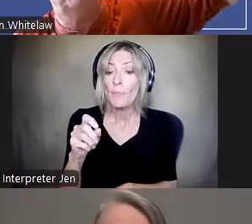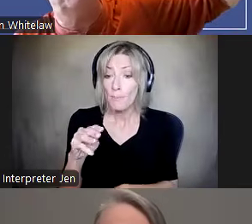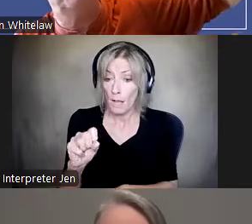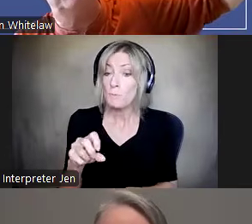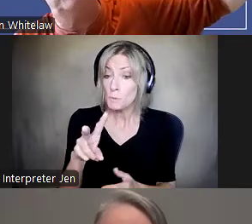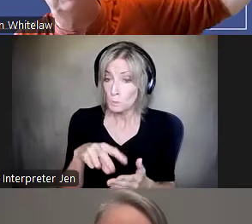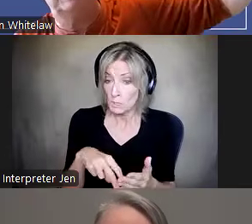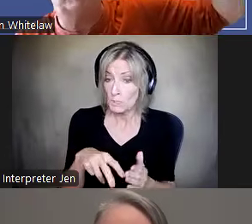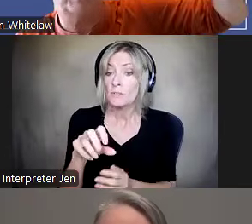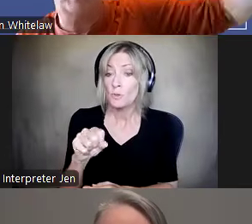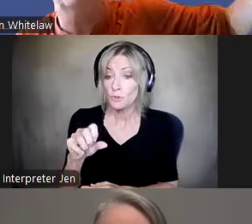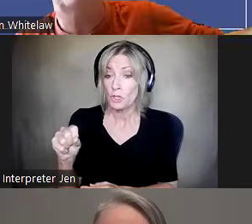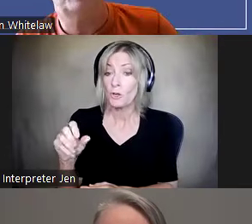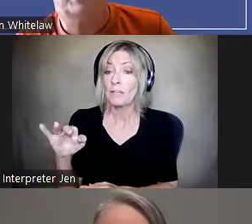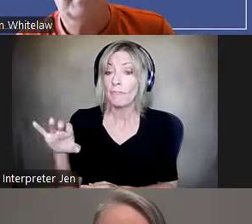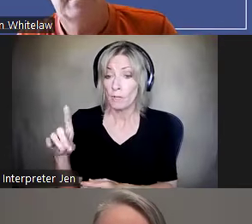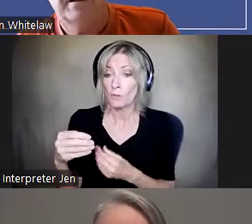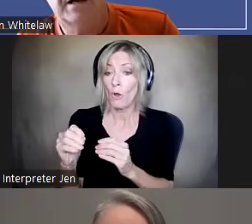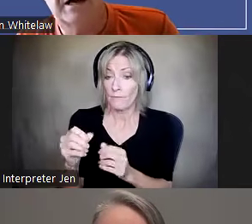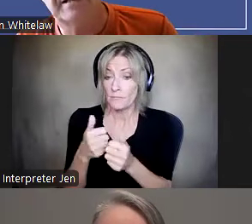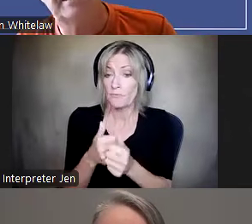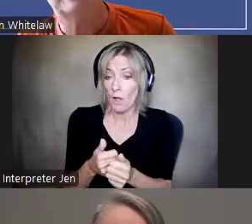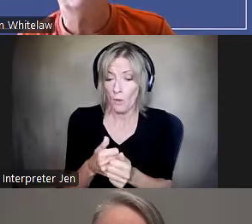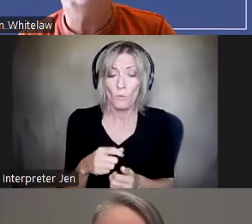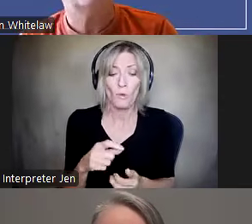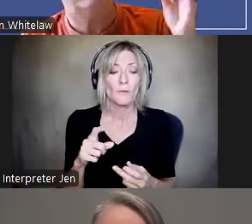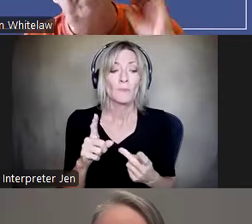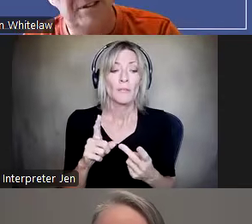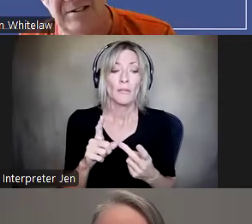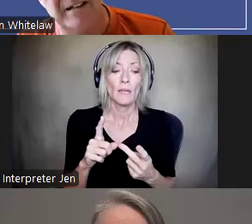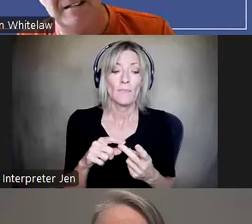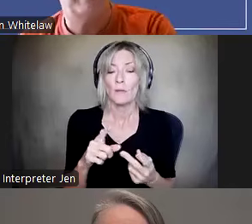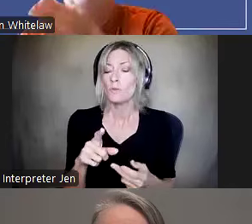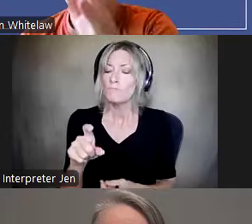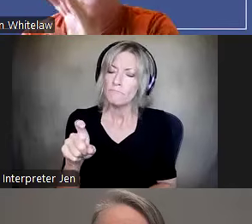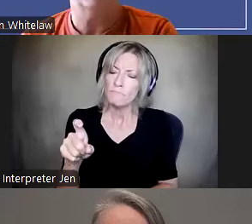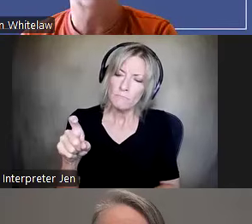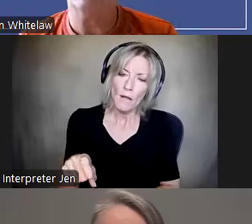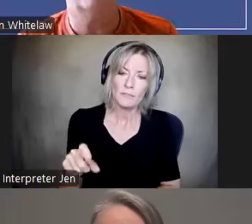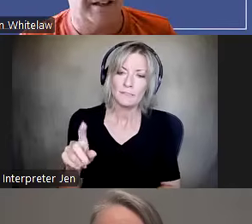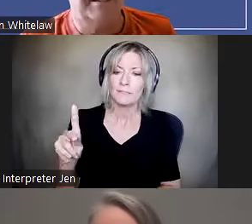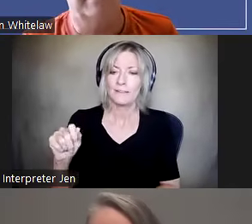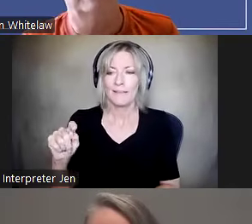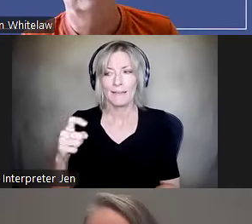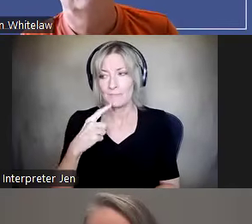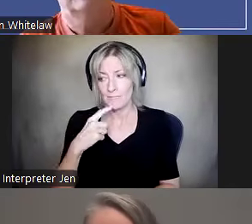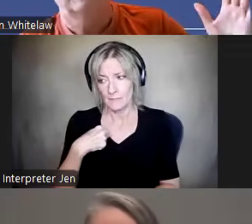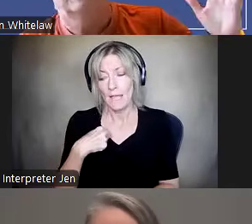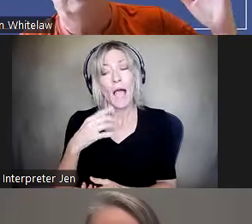Social Security field offices, that's what they use every day. And then the other thing you absolutely, and Kate won't have to say this, I am going to say